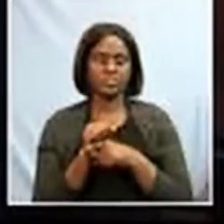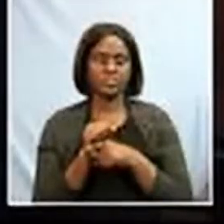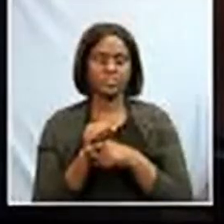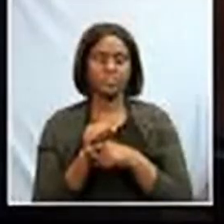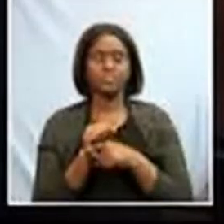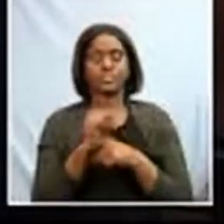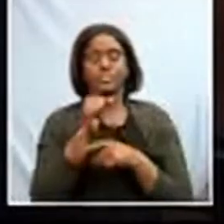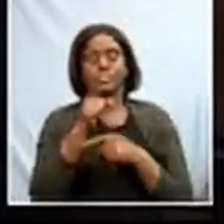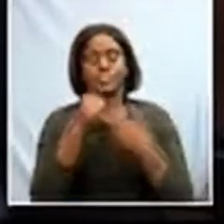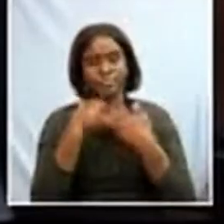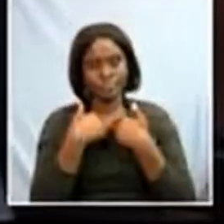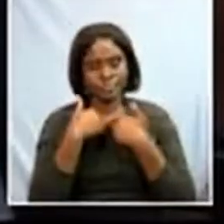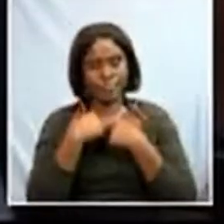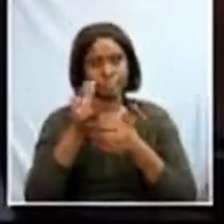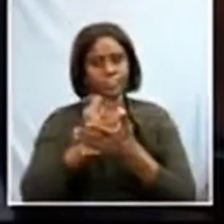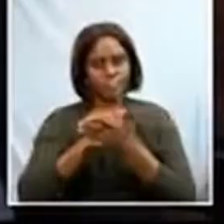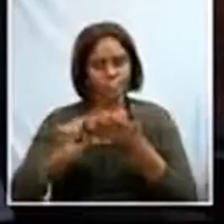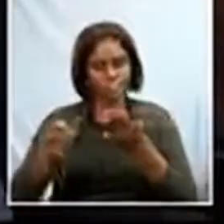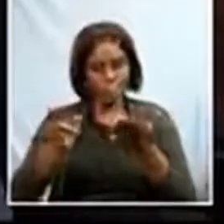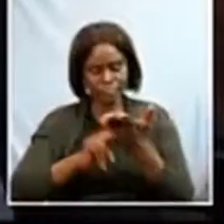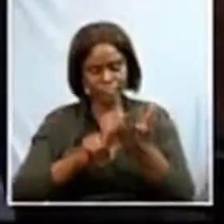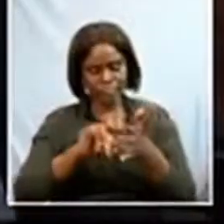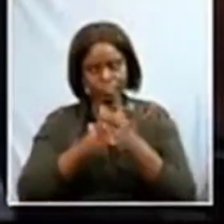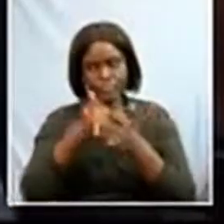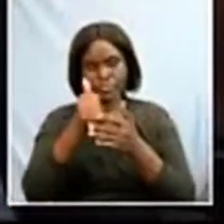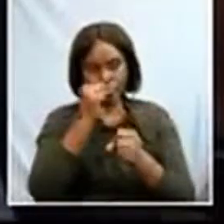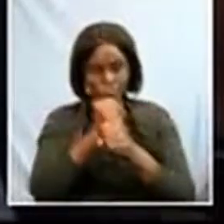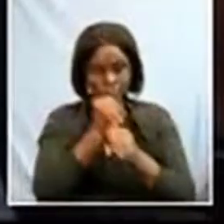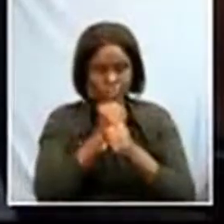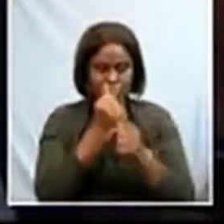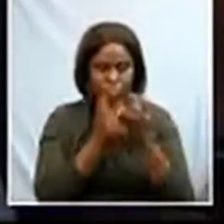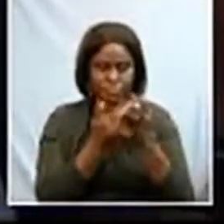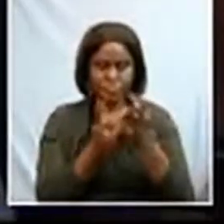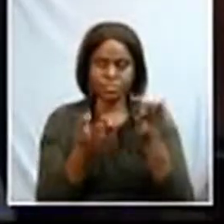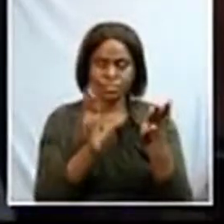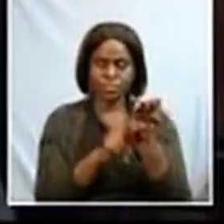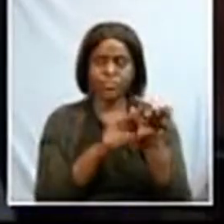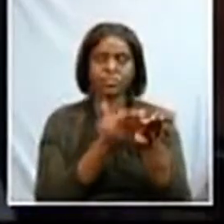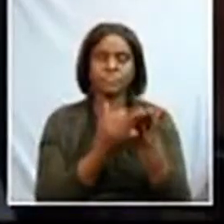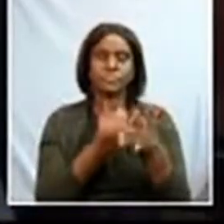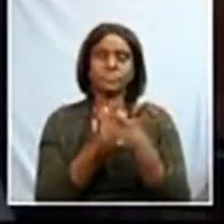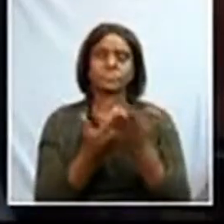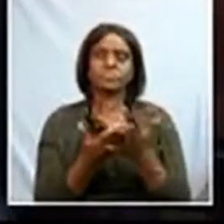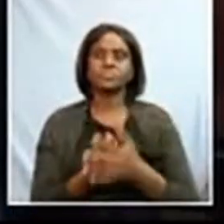Then you have retendered. How have you done this retendering?